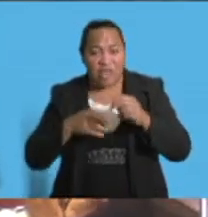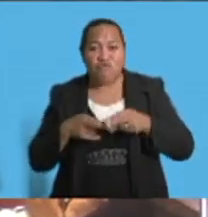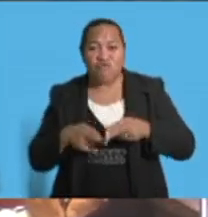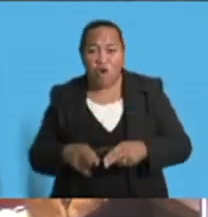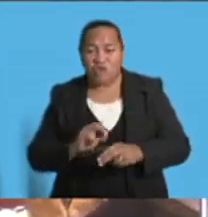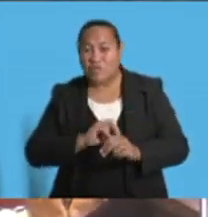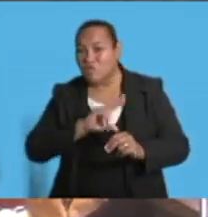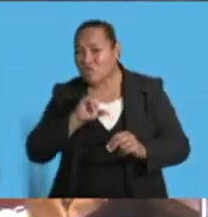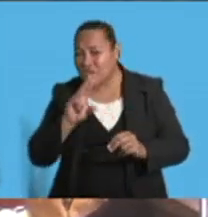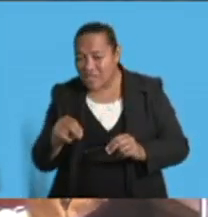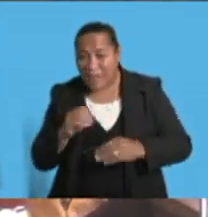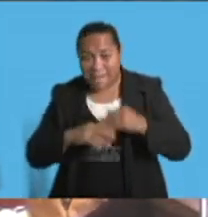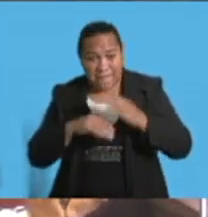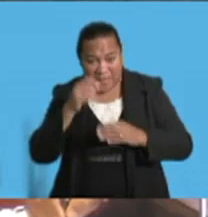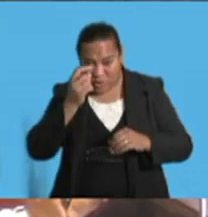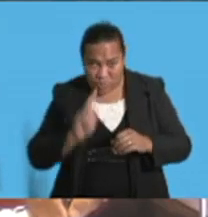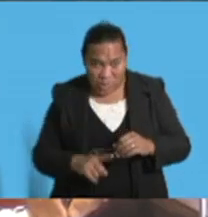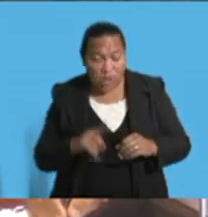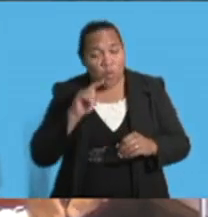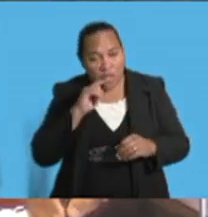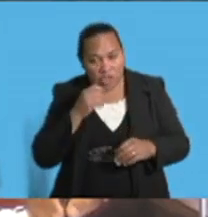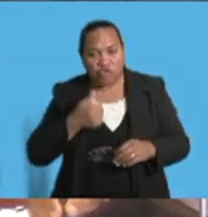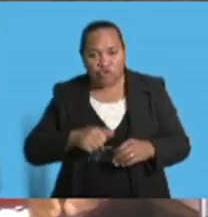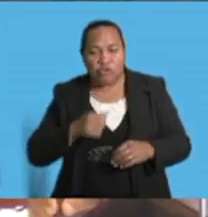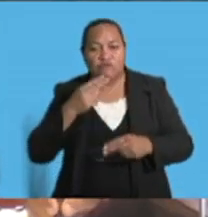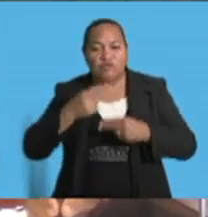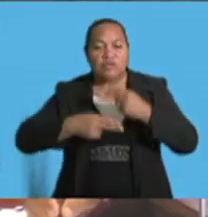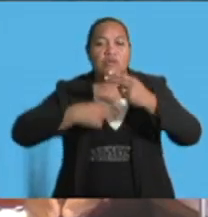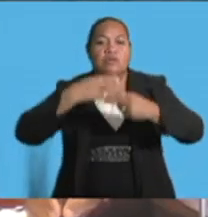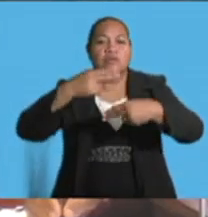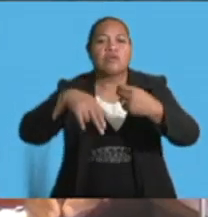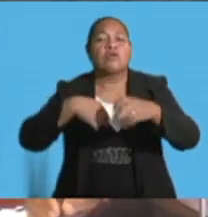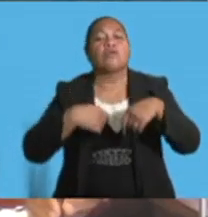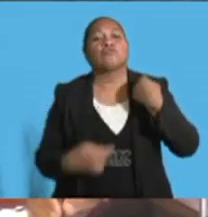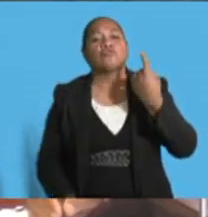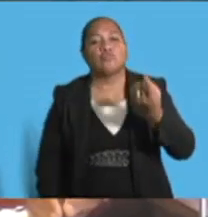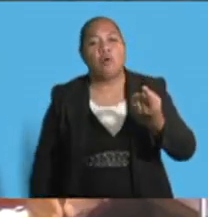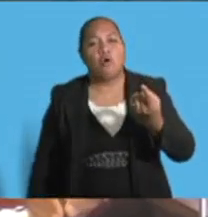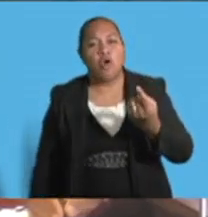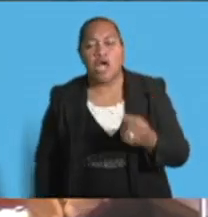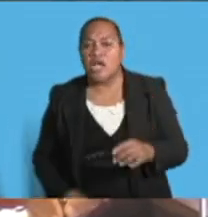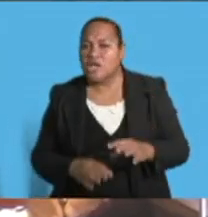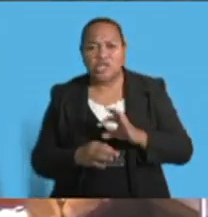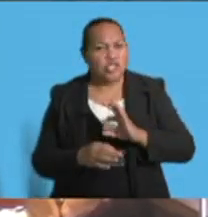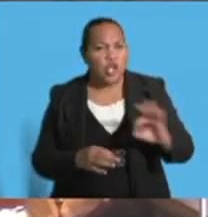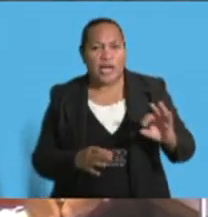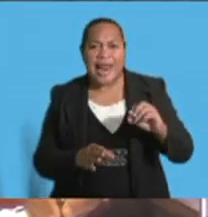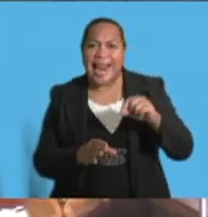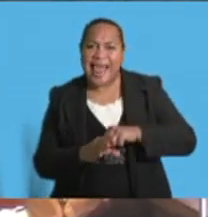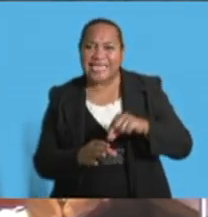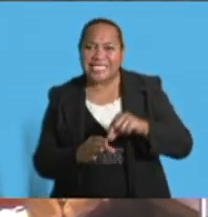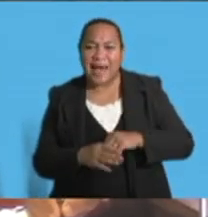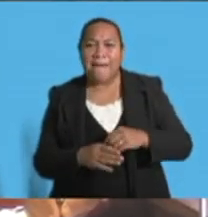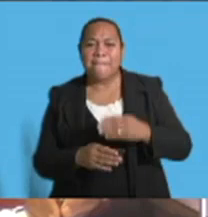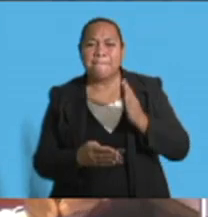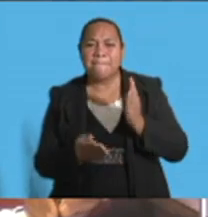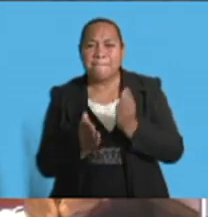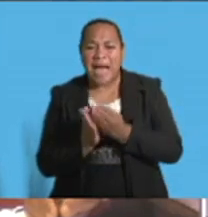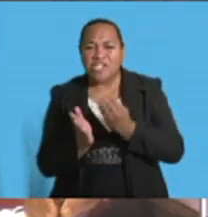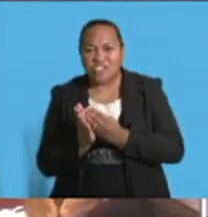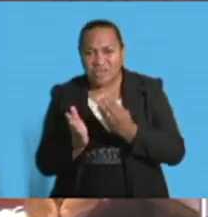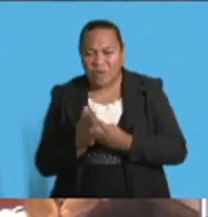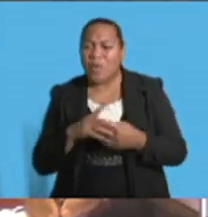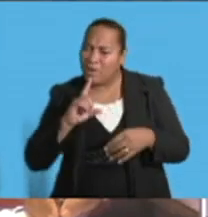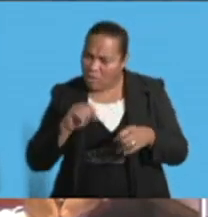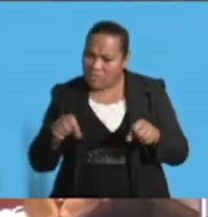and bridges we build today will be used by generations of tomorrow. It is not an election budget. We have been doing all